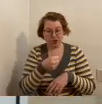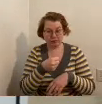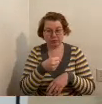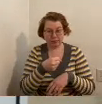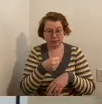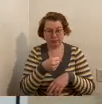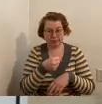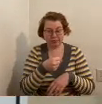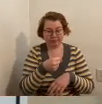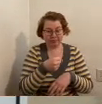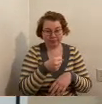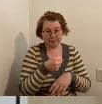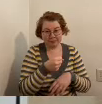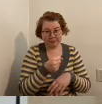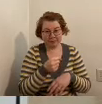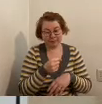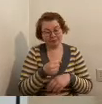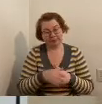Age.